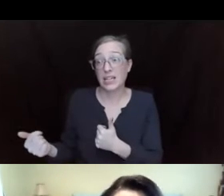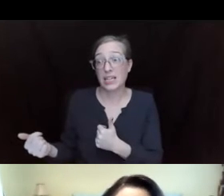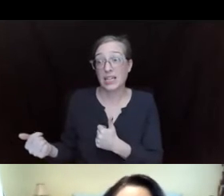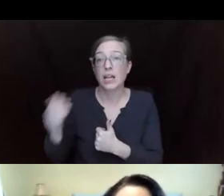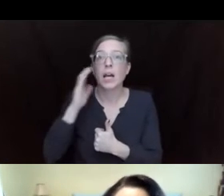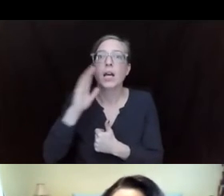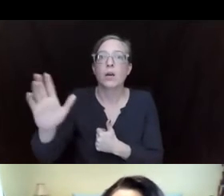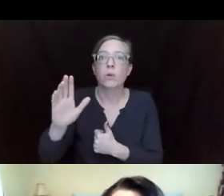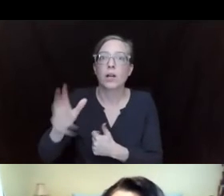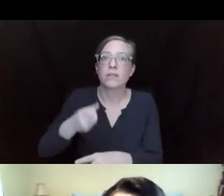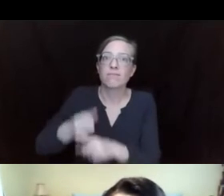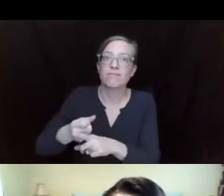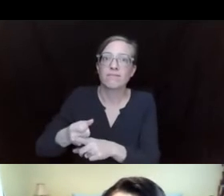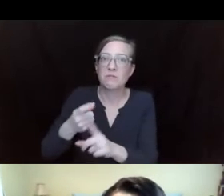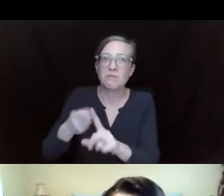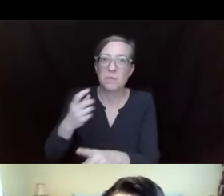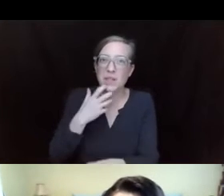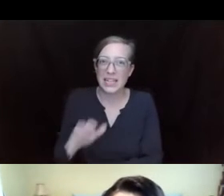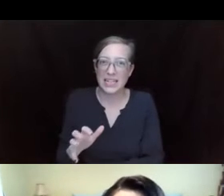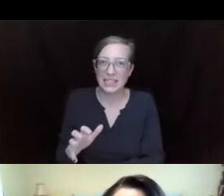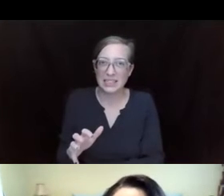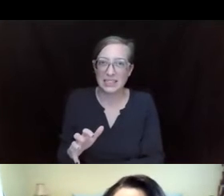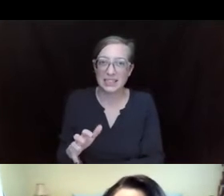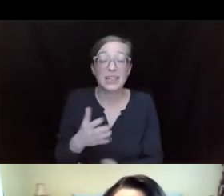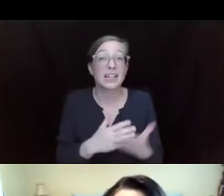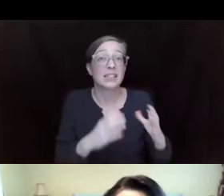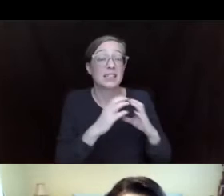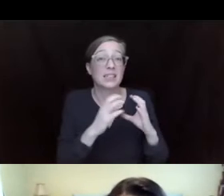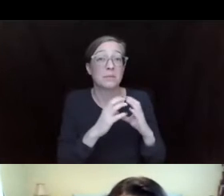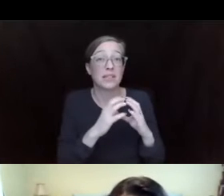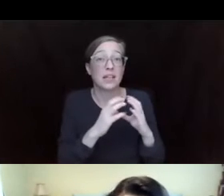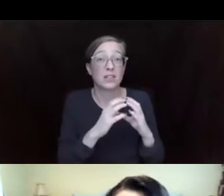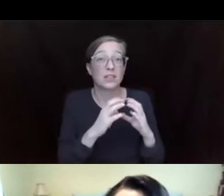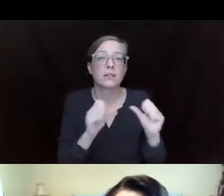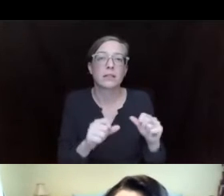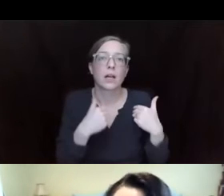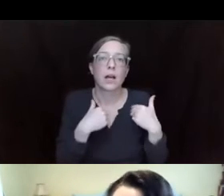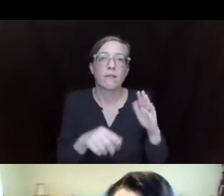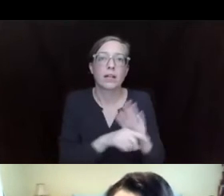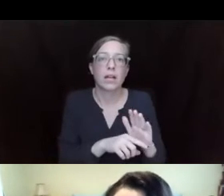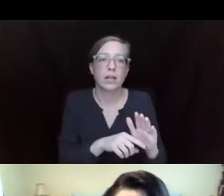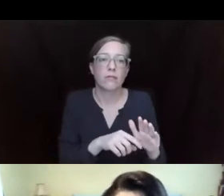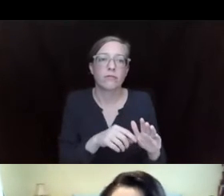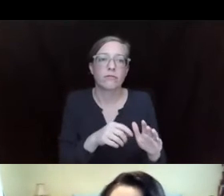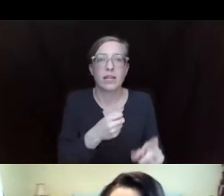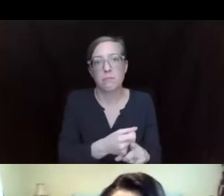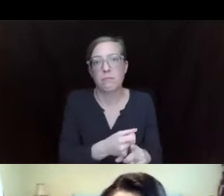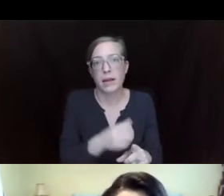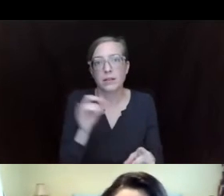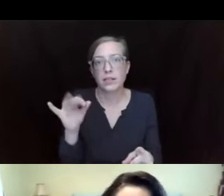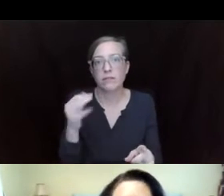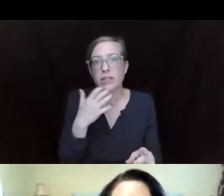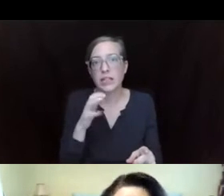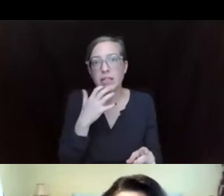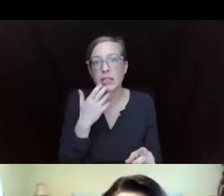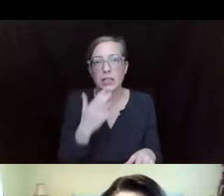heat. And if I'm analyzing cells, in particular G cells, for example, which are eukaryotes, they tend to be quite